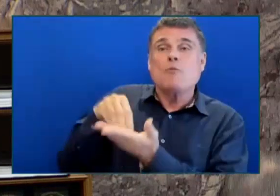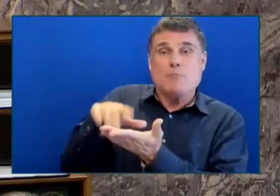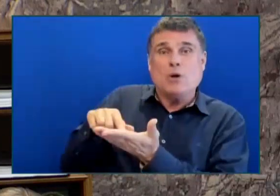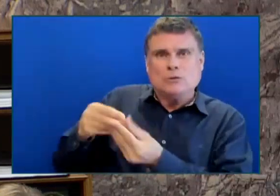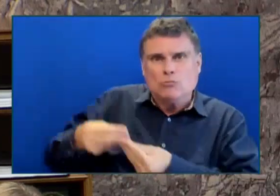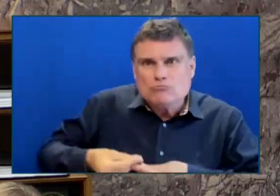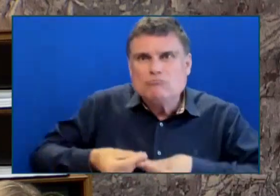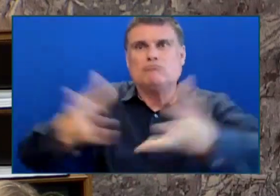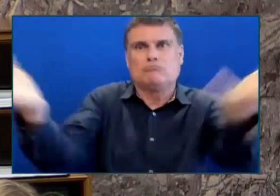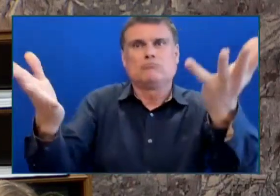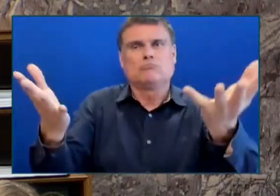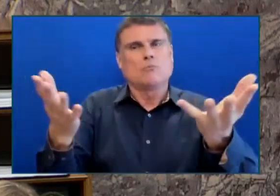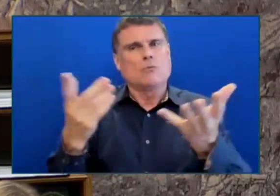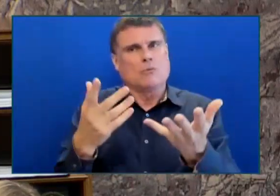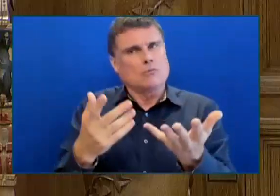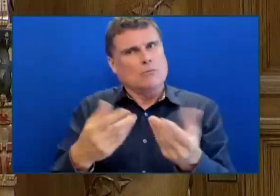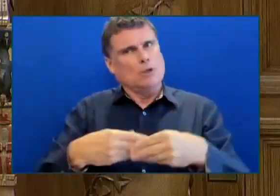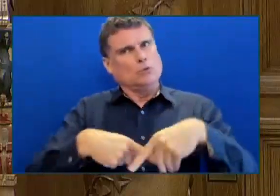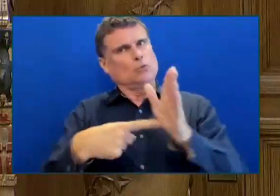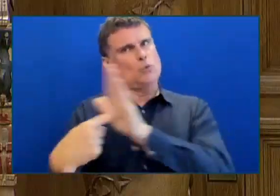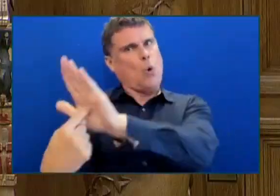on?